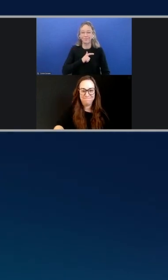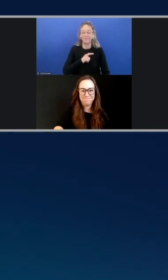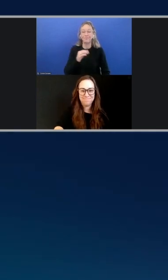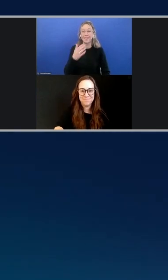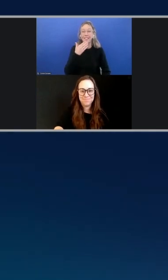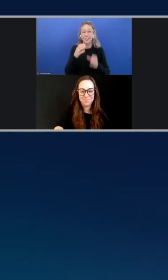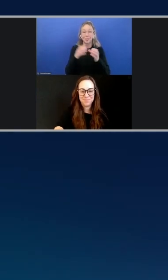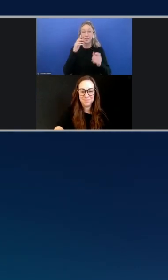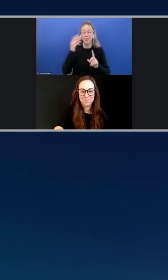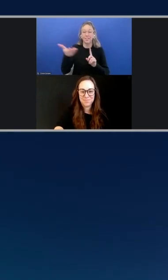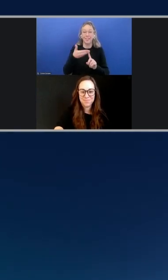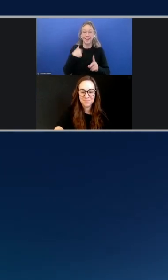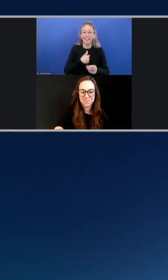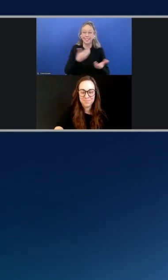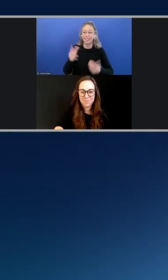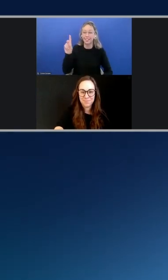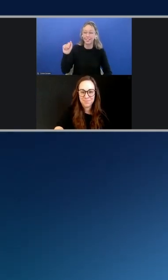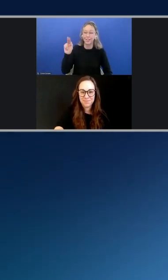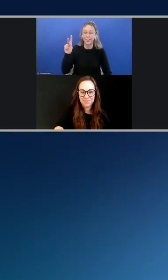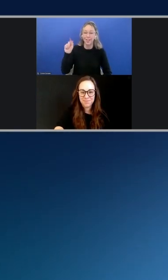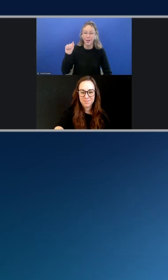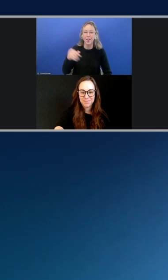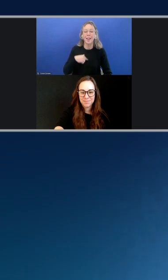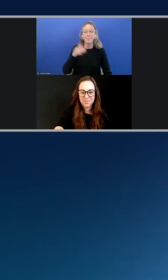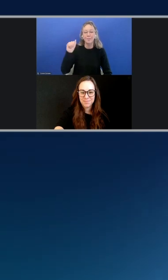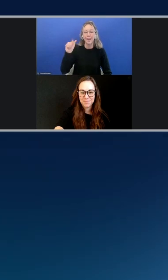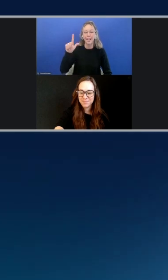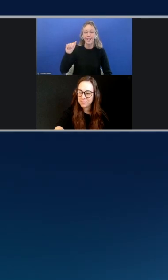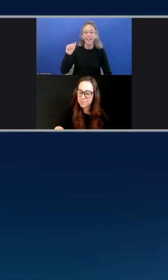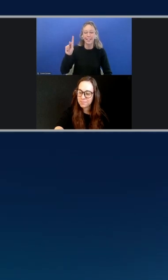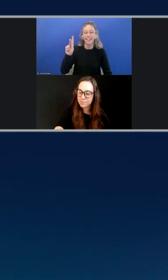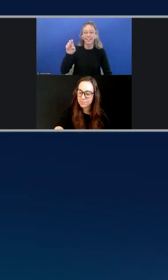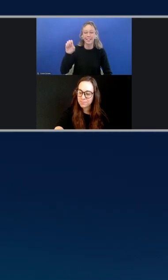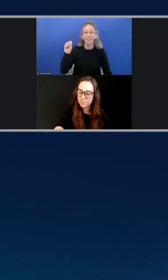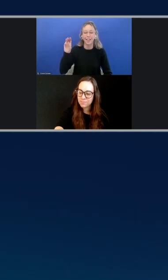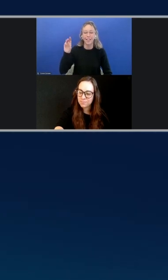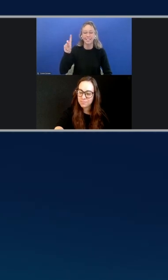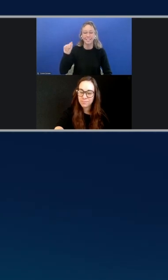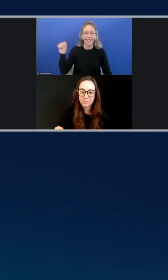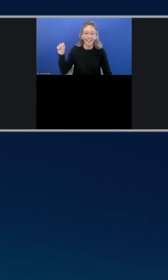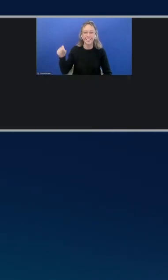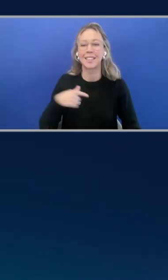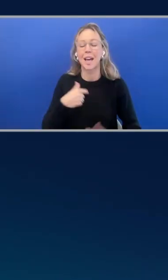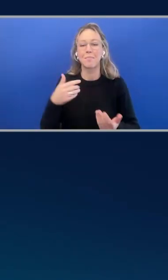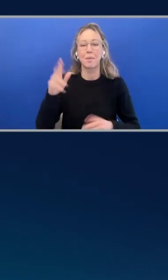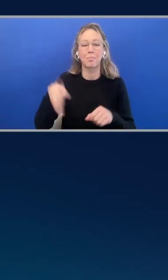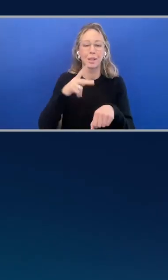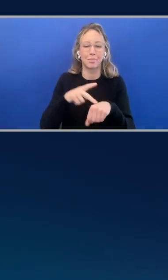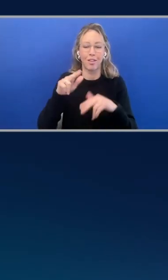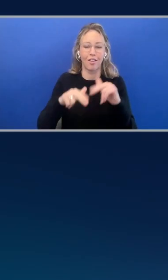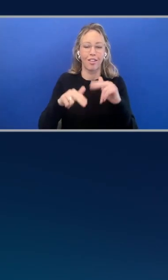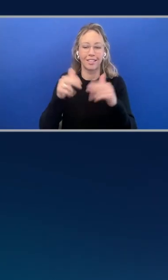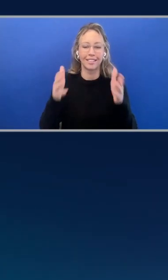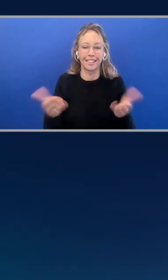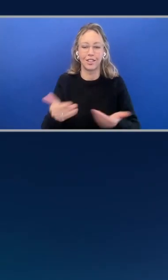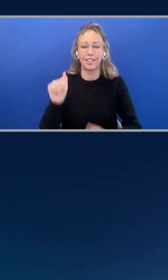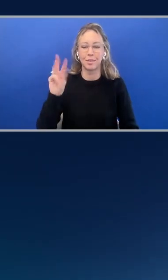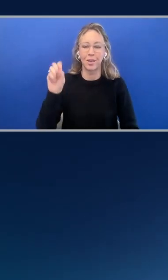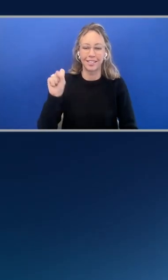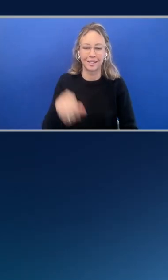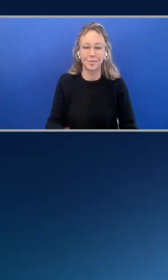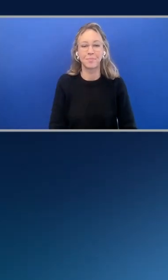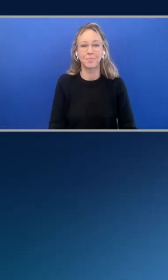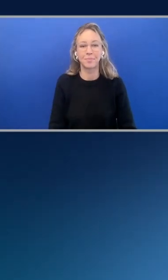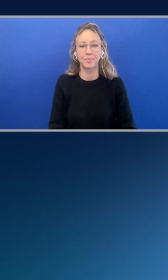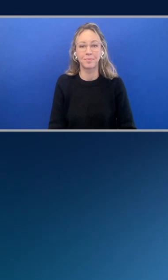here, Darko. My name is Alaki Shwaradas. I'm a principal solutions architect here at AWS. Thank you so much. And finally,